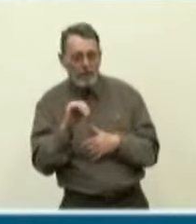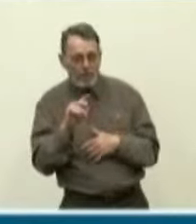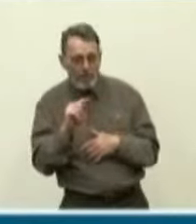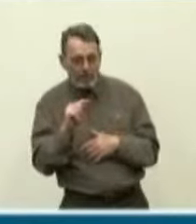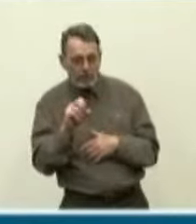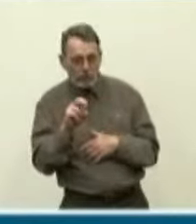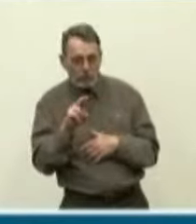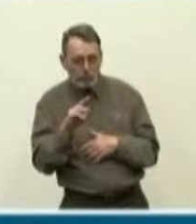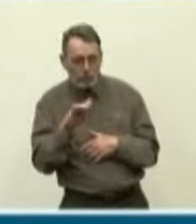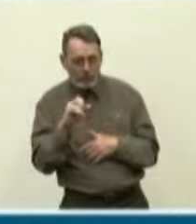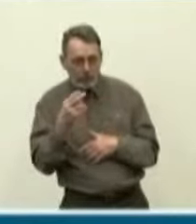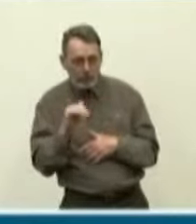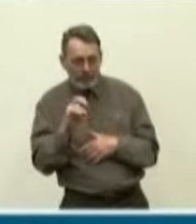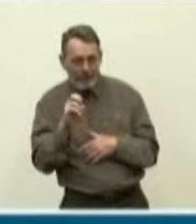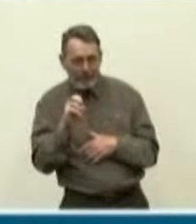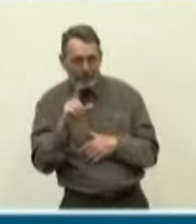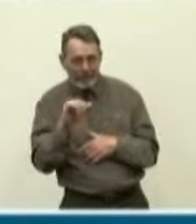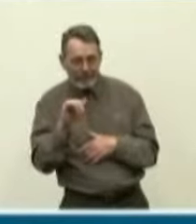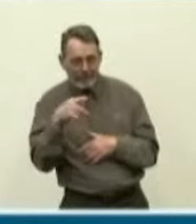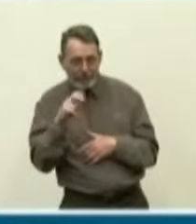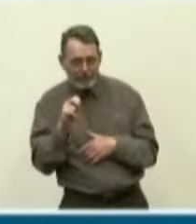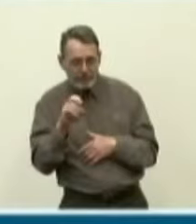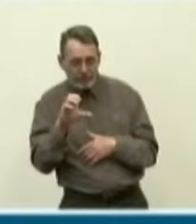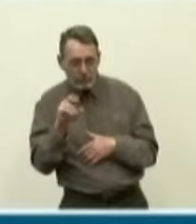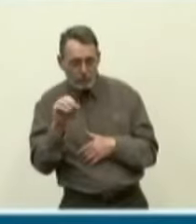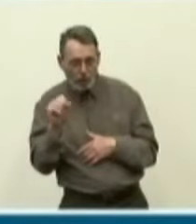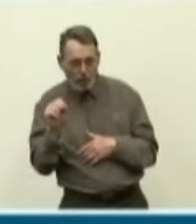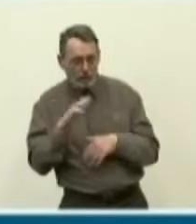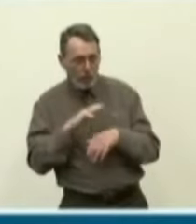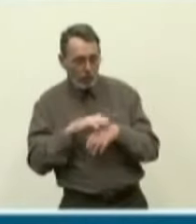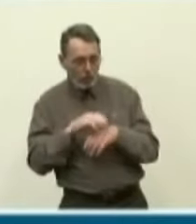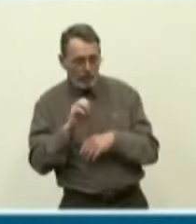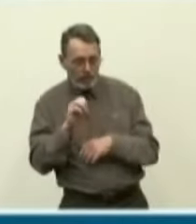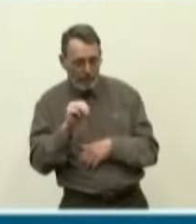seen southbound on the Embarcadero. Info only.